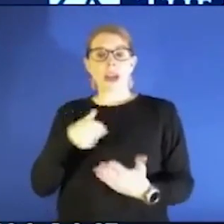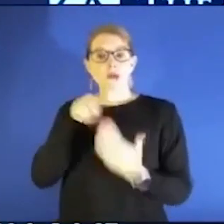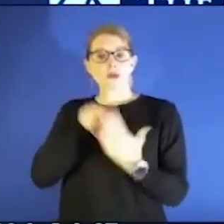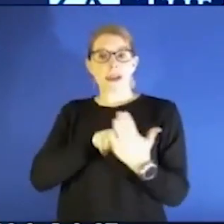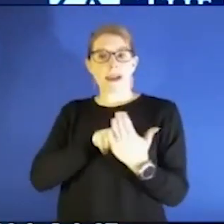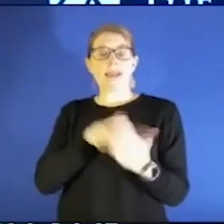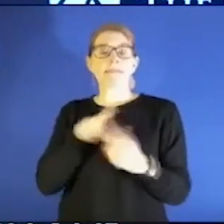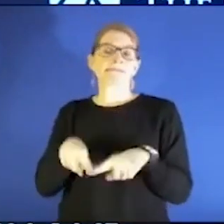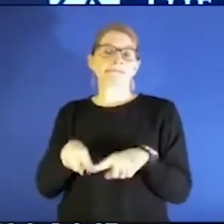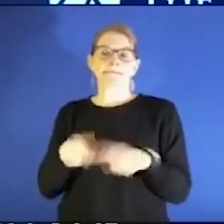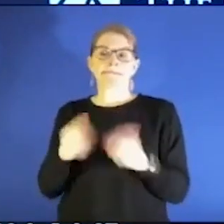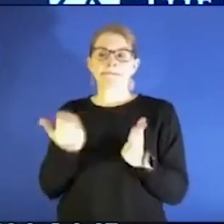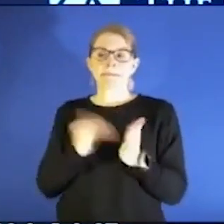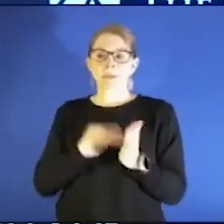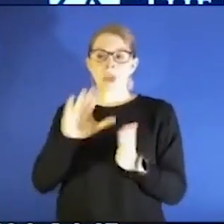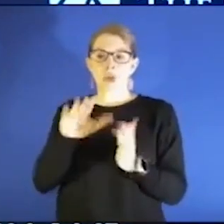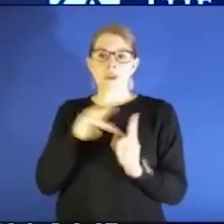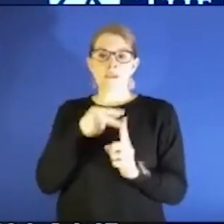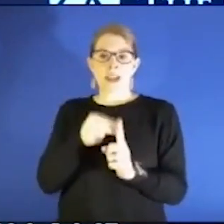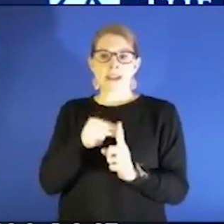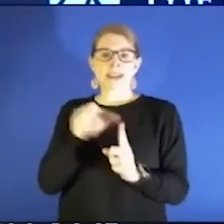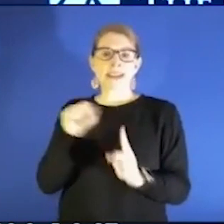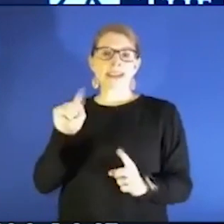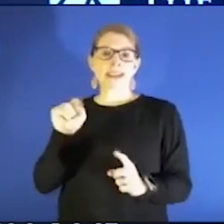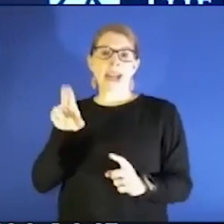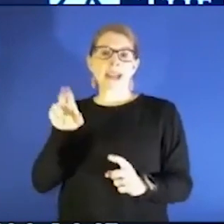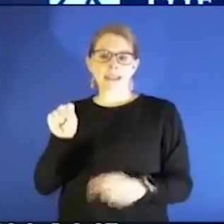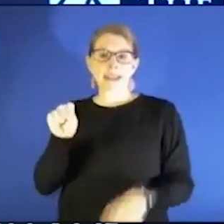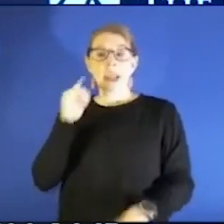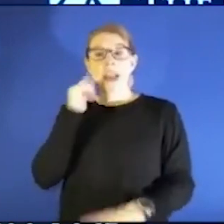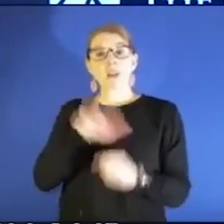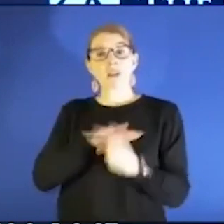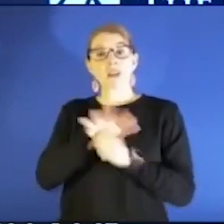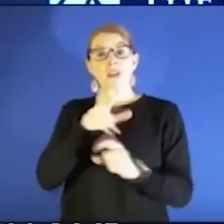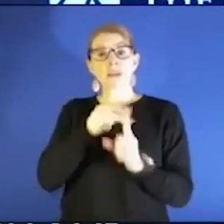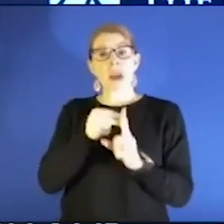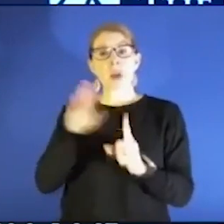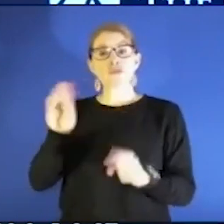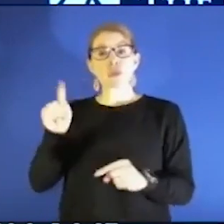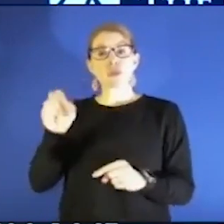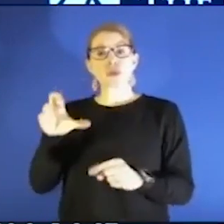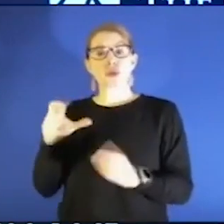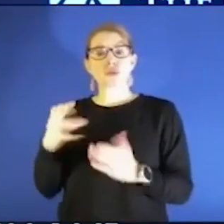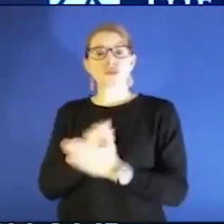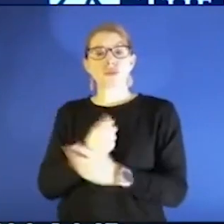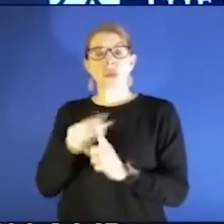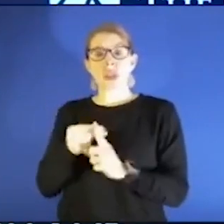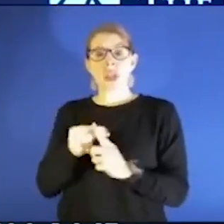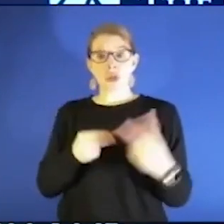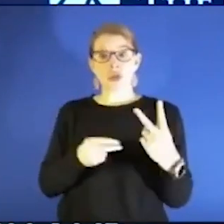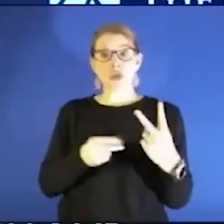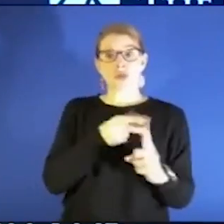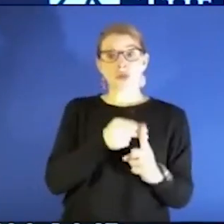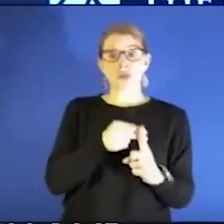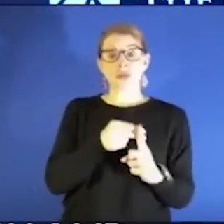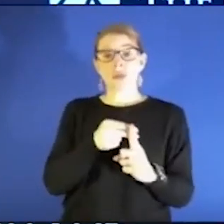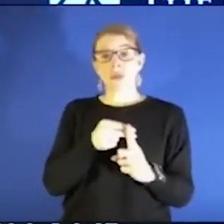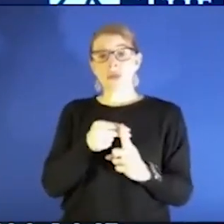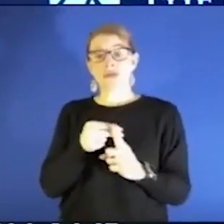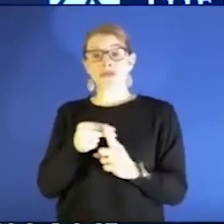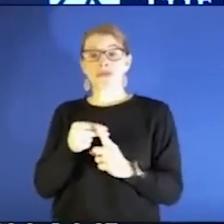again on your vaccination status. If you're fully vaccinated, you've been boosted, I think really if you've had that 2 doses of vaccine and you remain